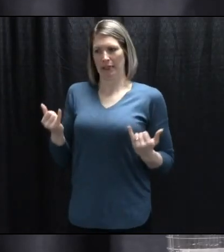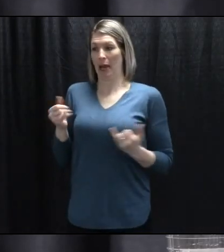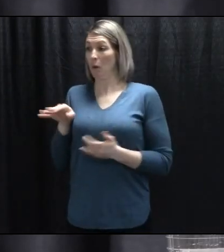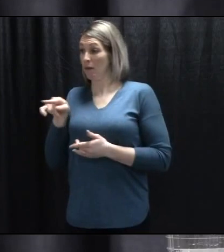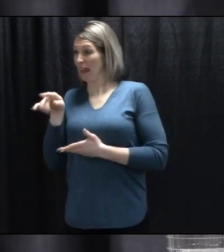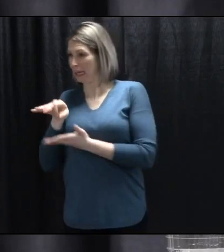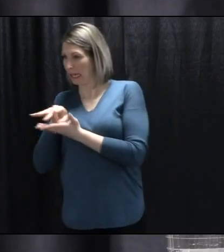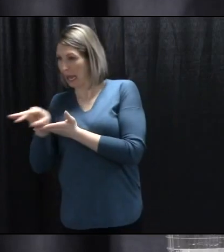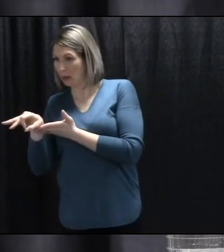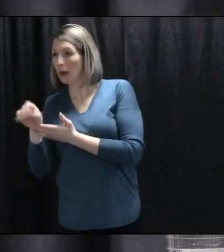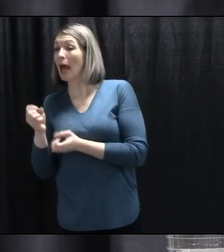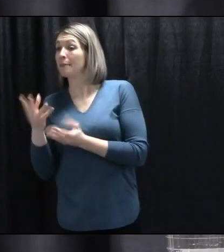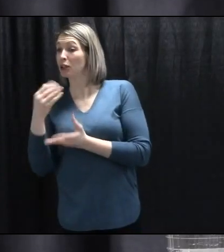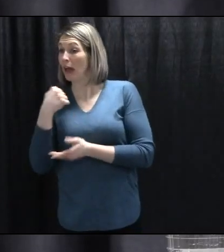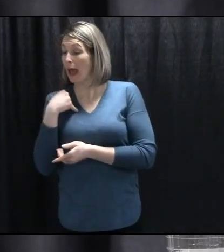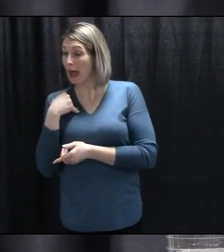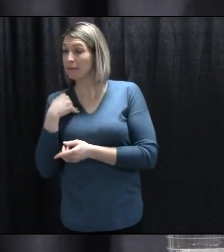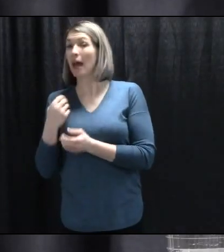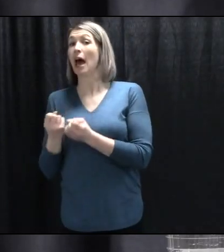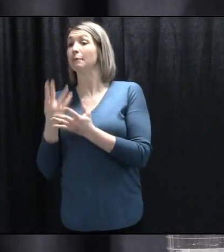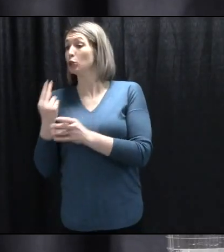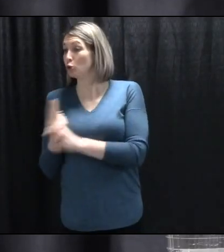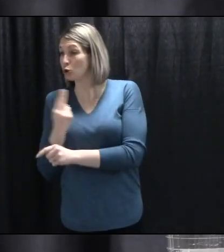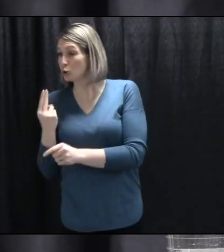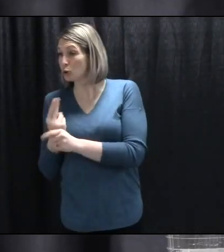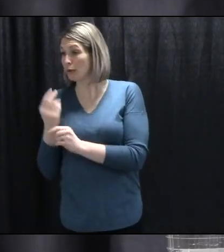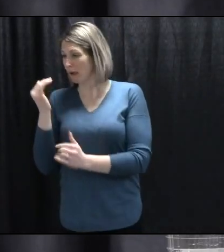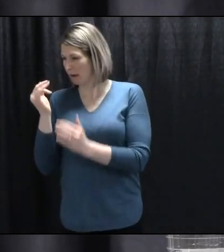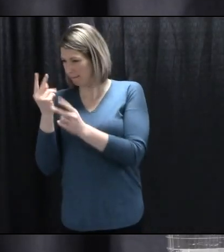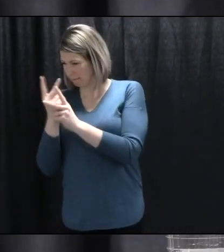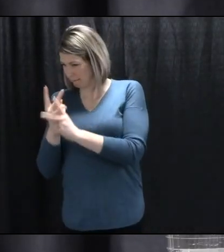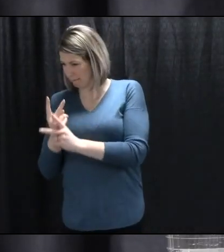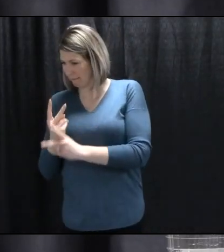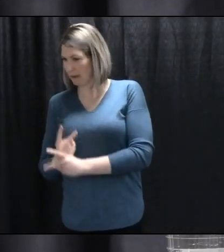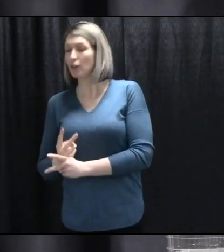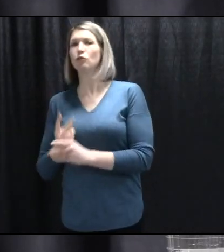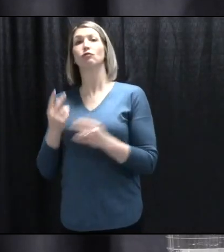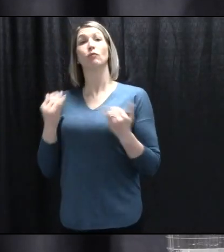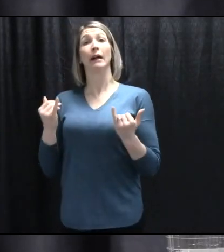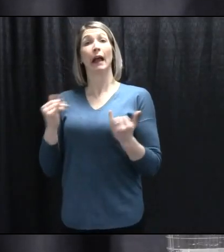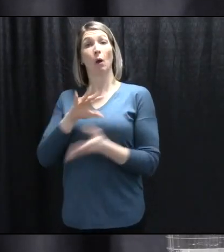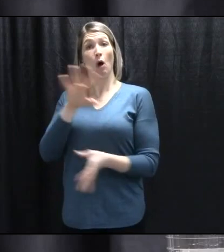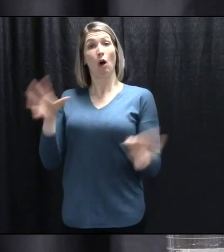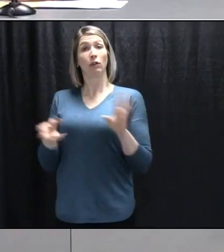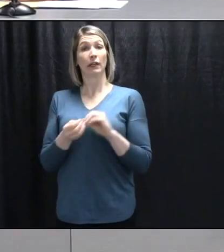anywhere from 1 to 10 weeks of supply.